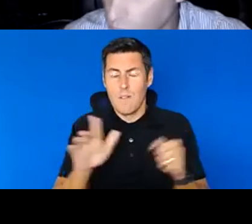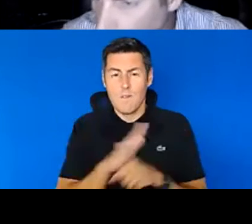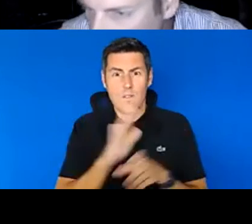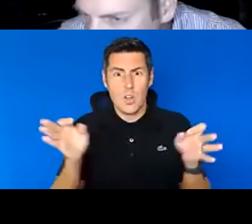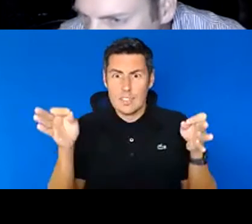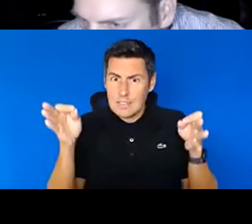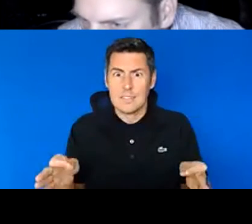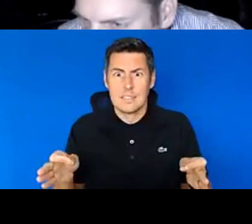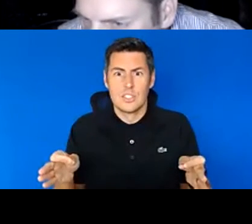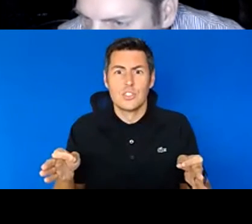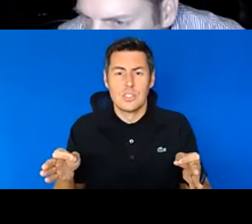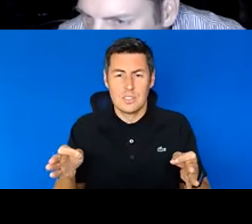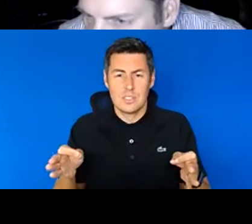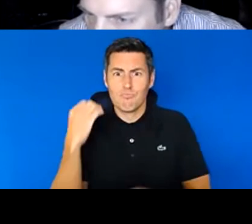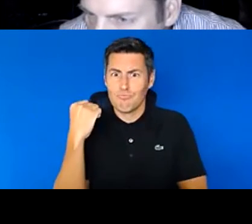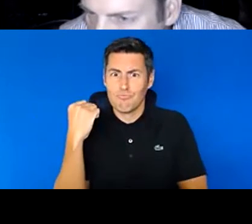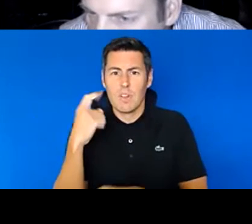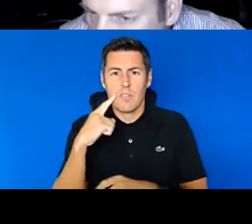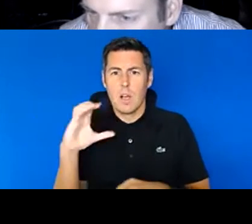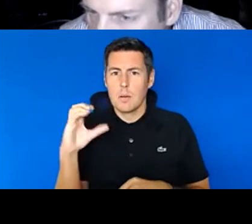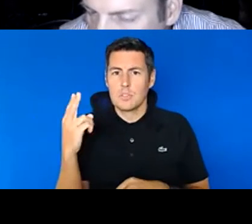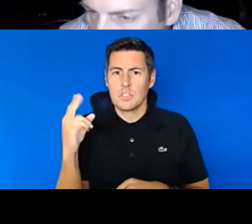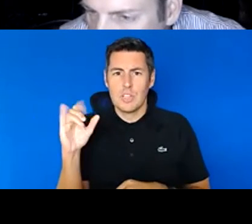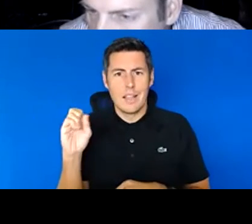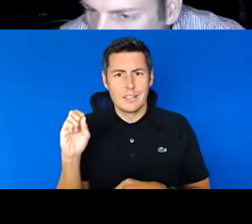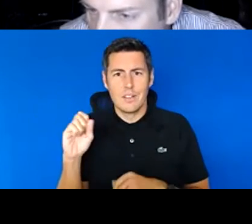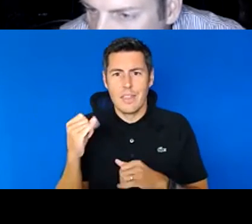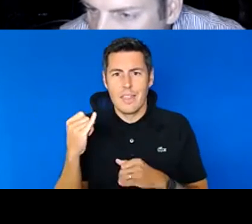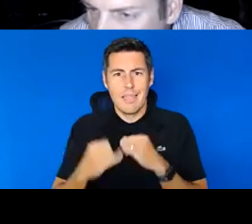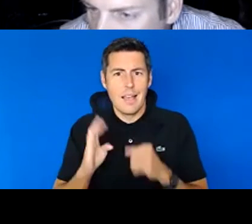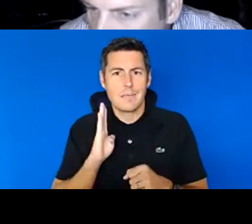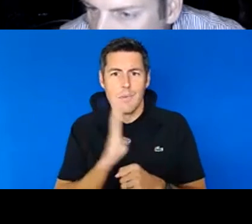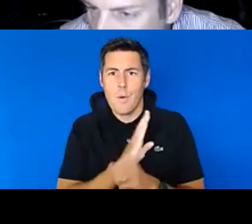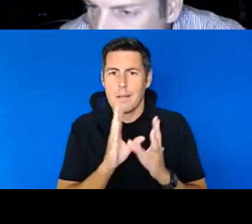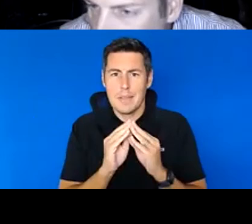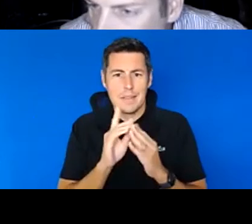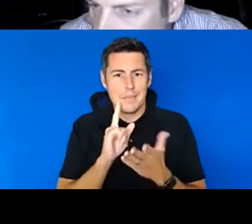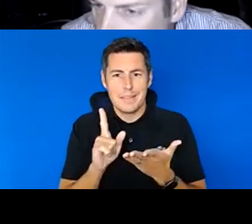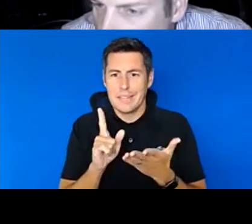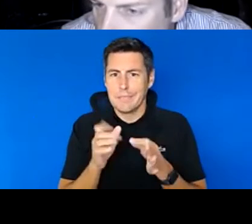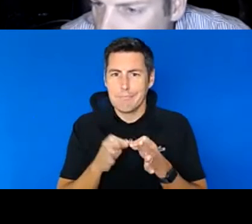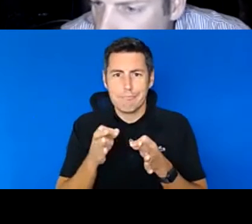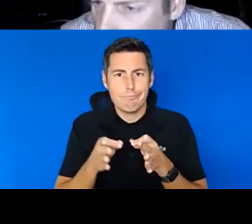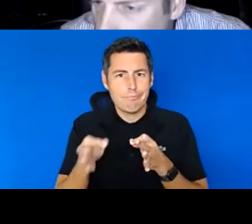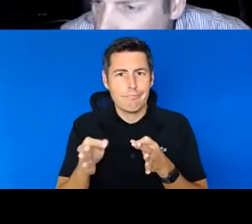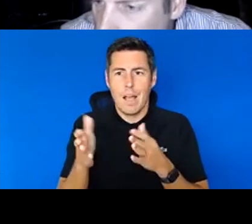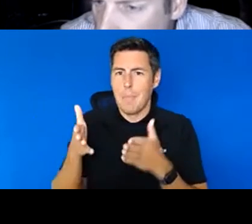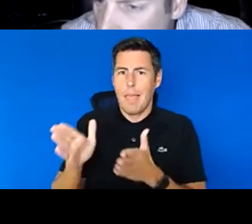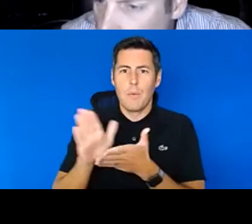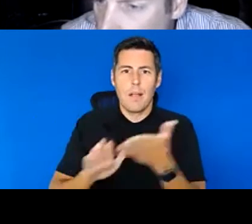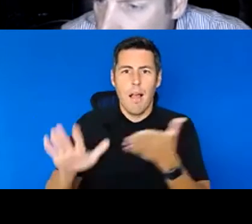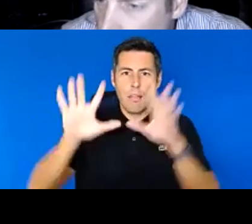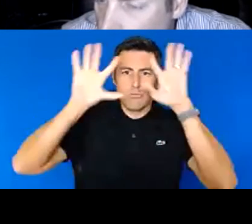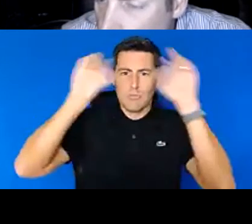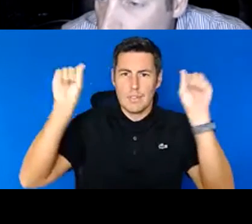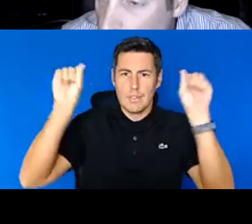the chancellor at the last board meeting, and he just punted it. He said, I'm letting the college presidents handle this.